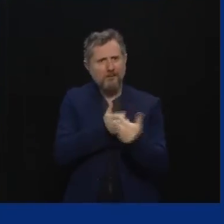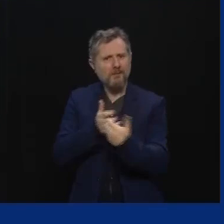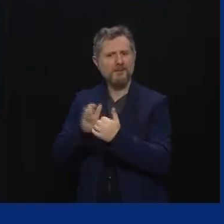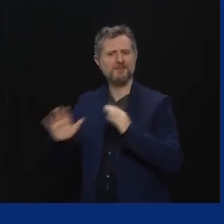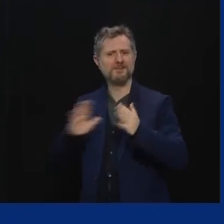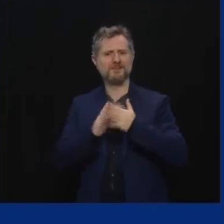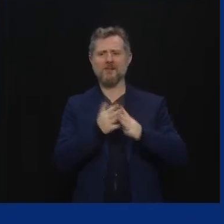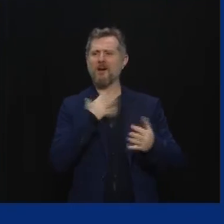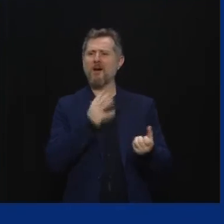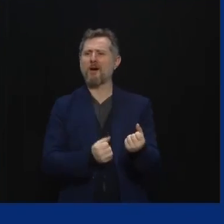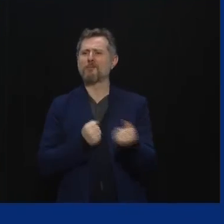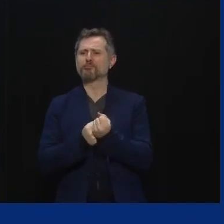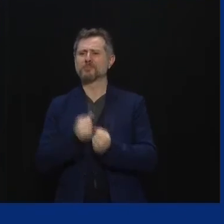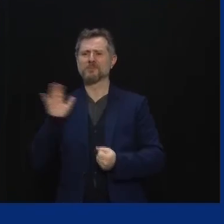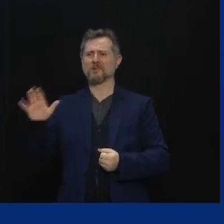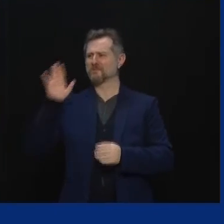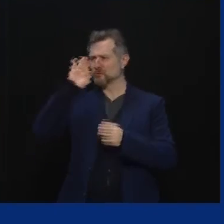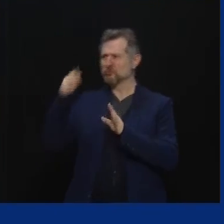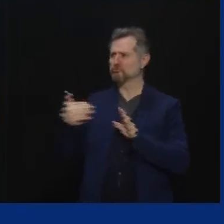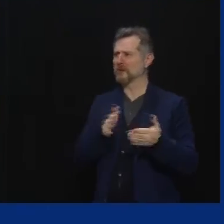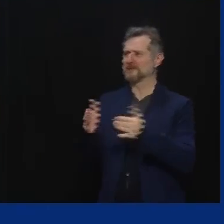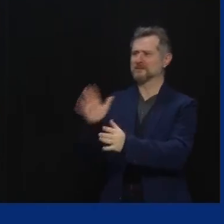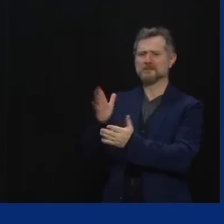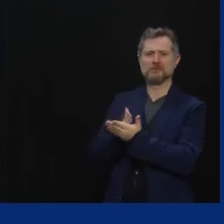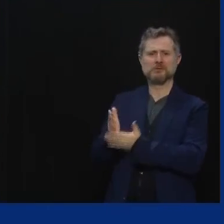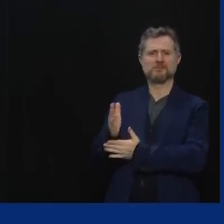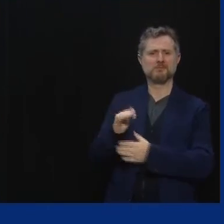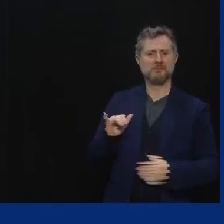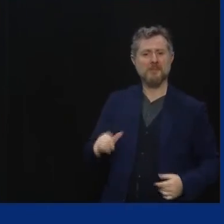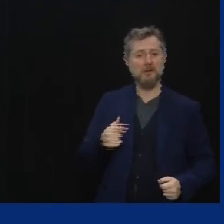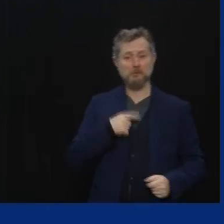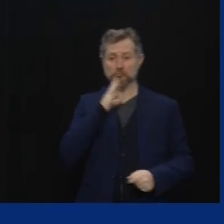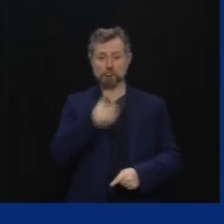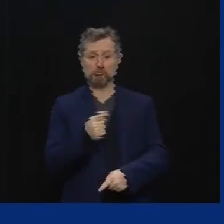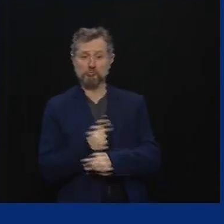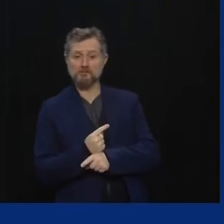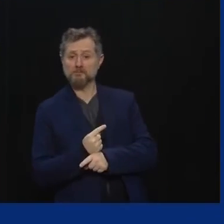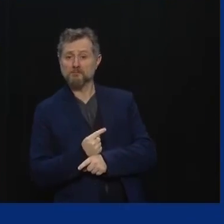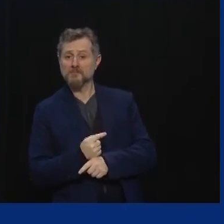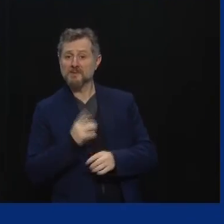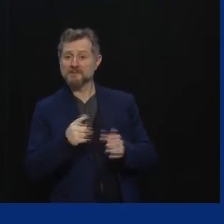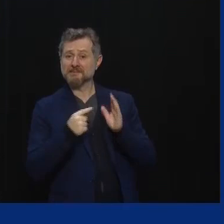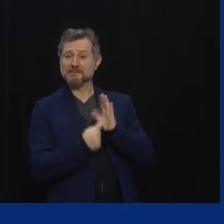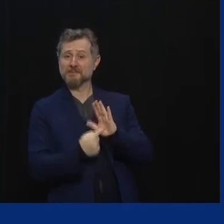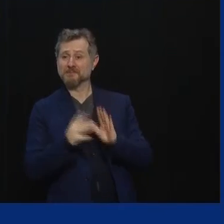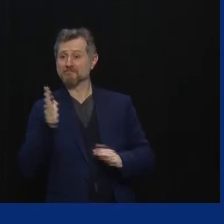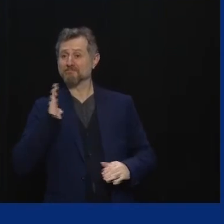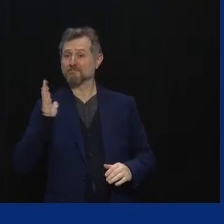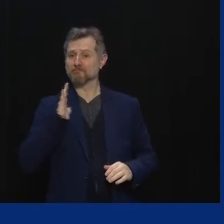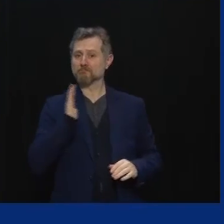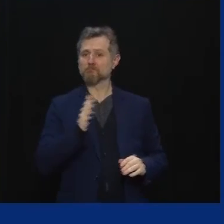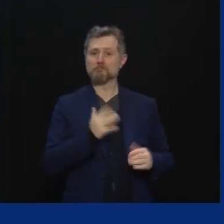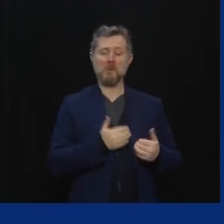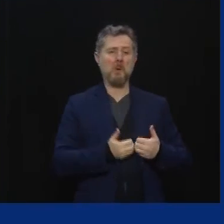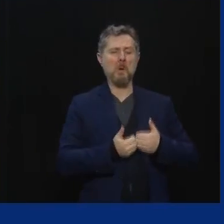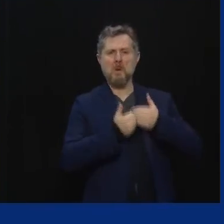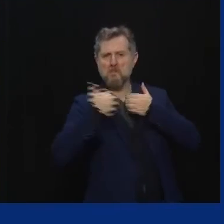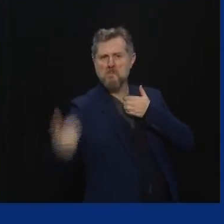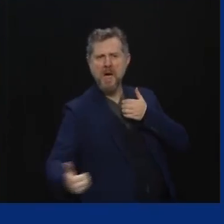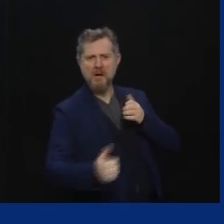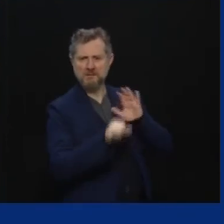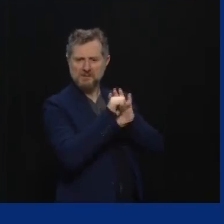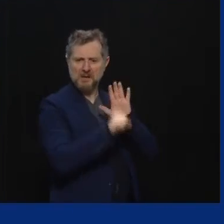that is underway now. You are right to point out that we had huge fragmentation in the past, undermining of local